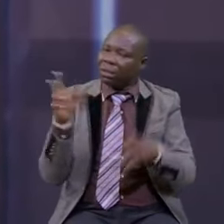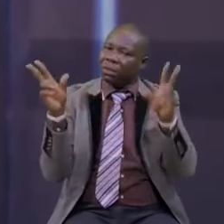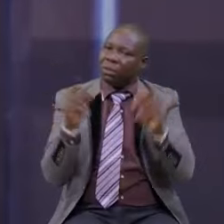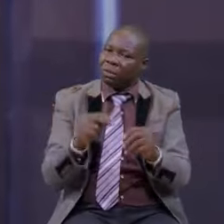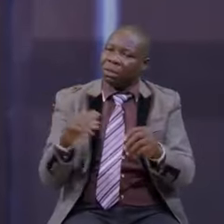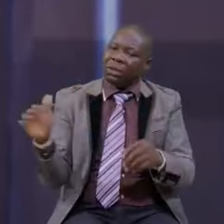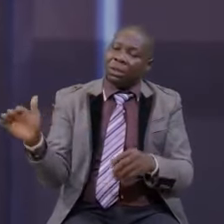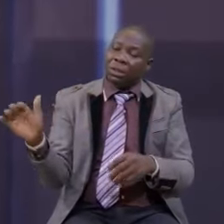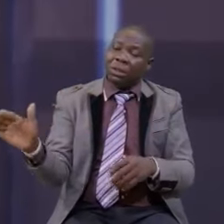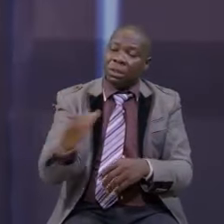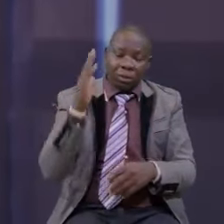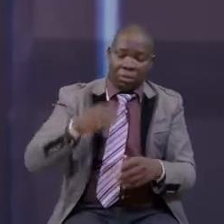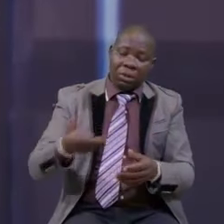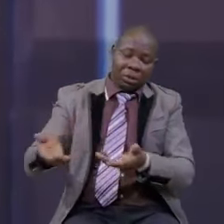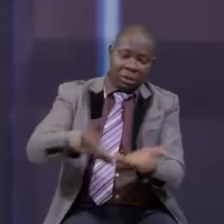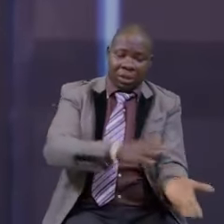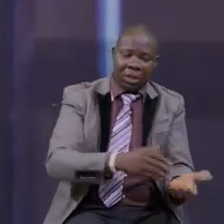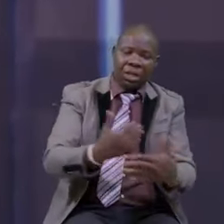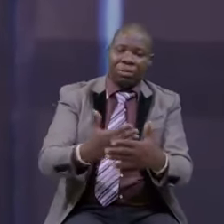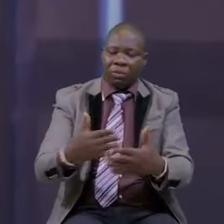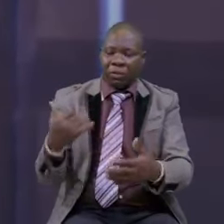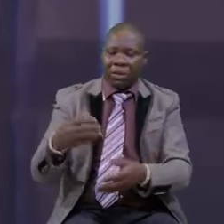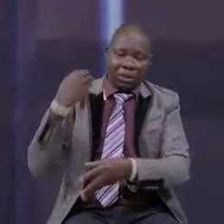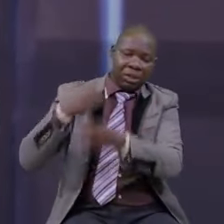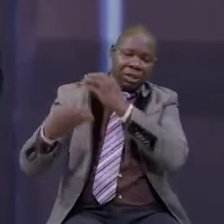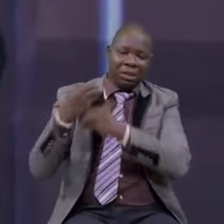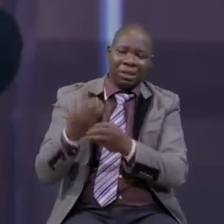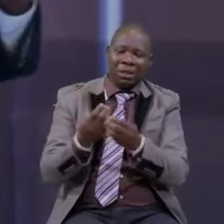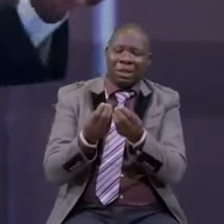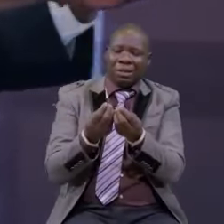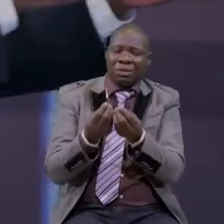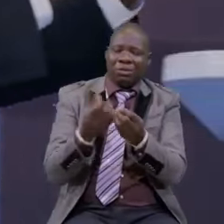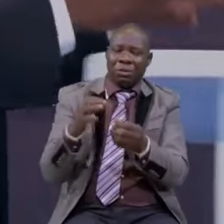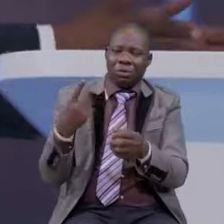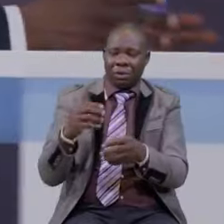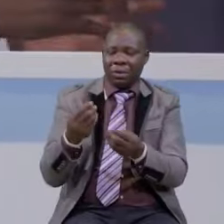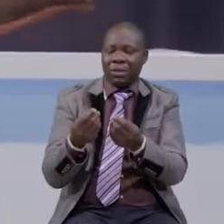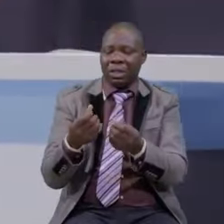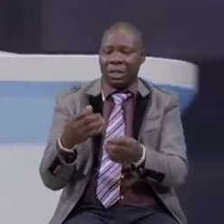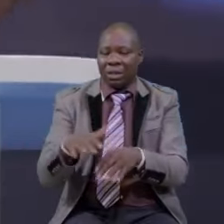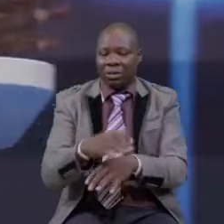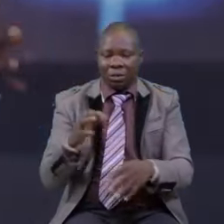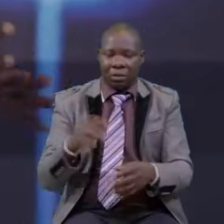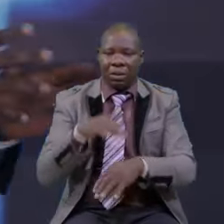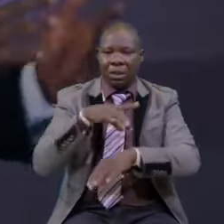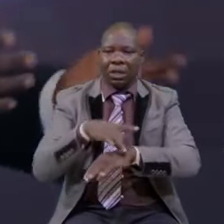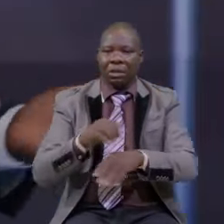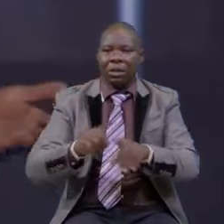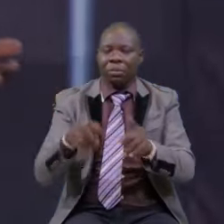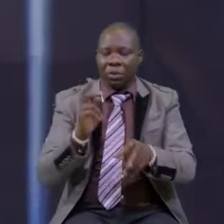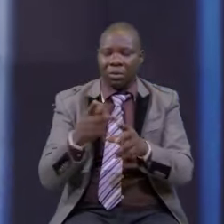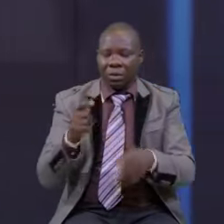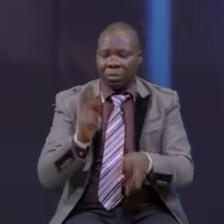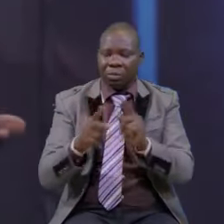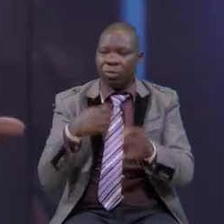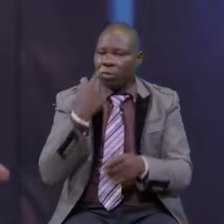they inherit even a speck of the sand of the earth. But the people who are meek, the people